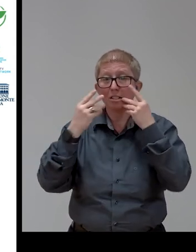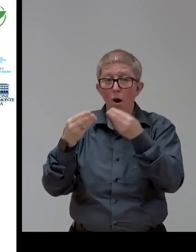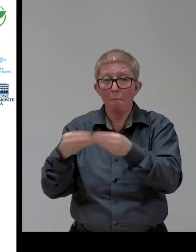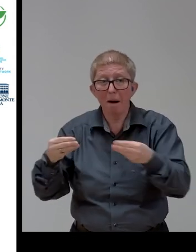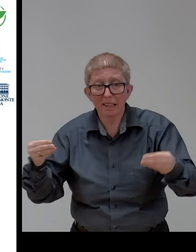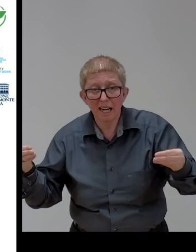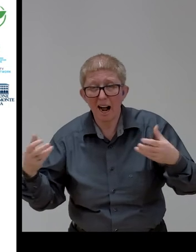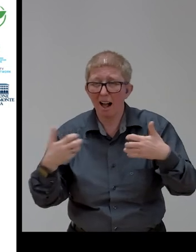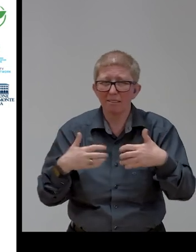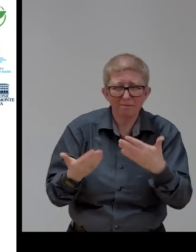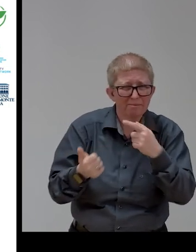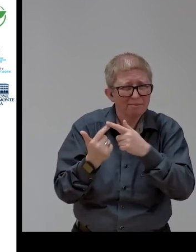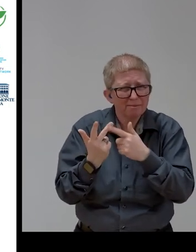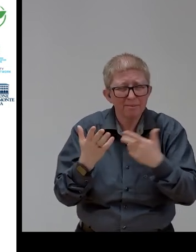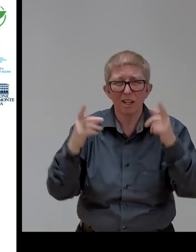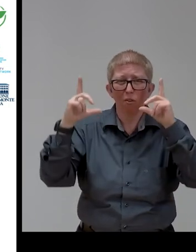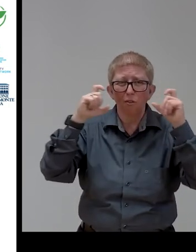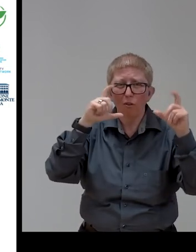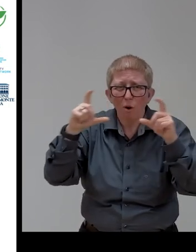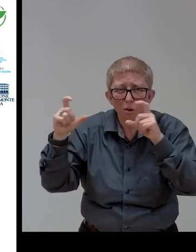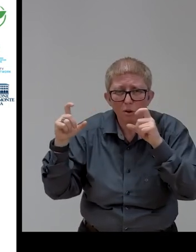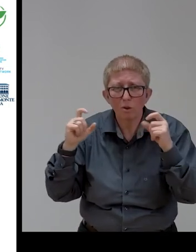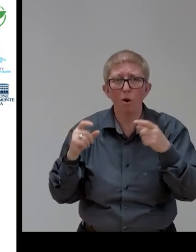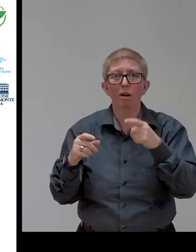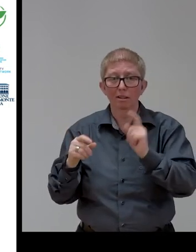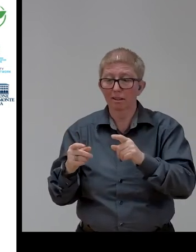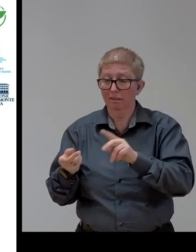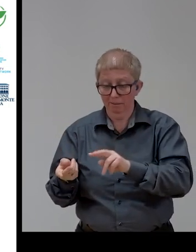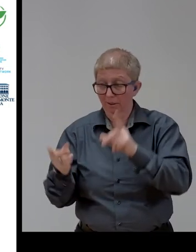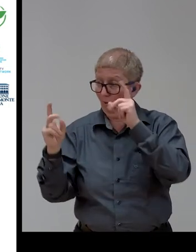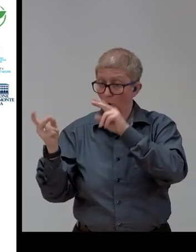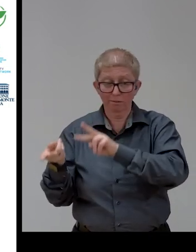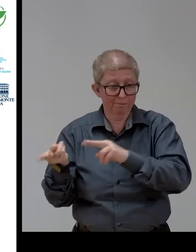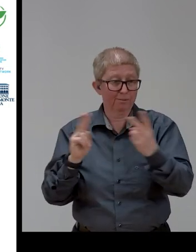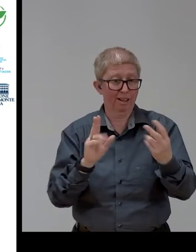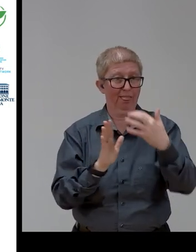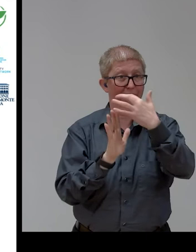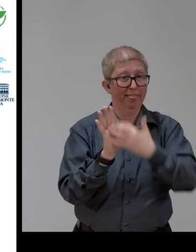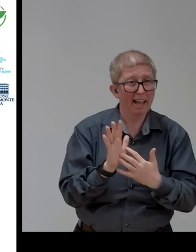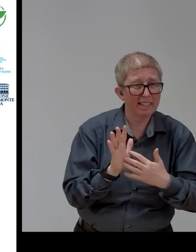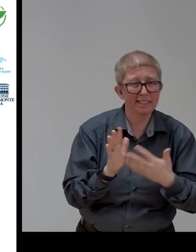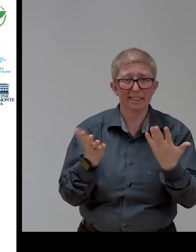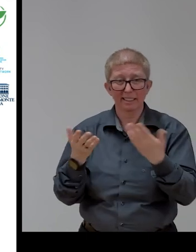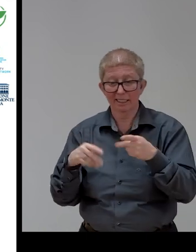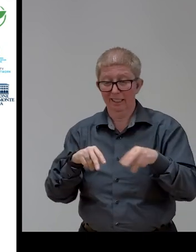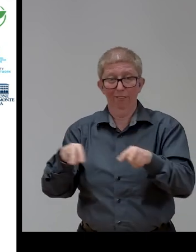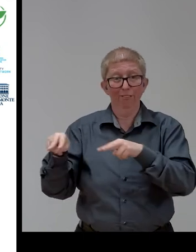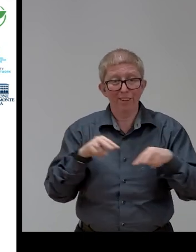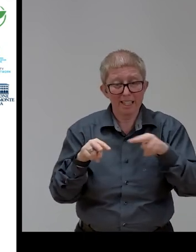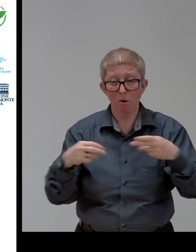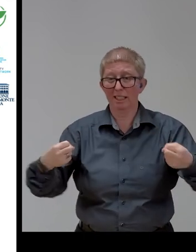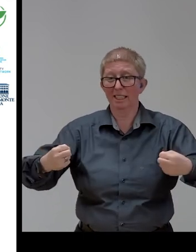can share have to need alternative text. Videos have to be described with captions.